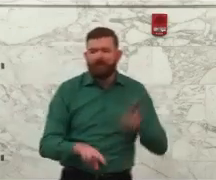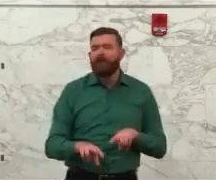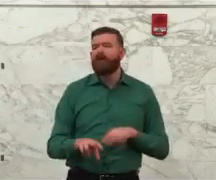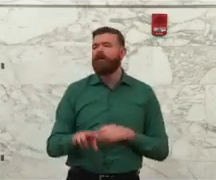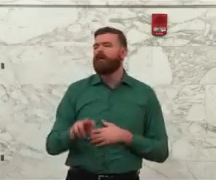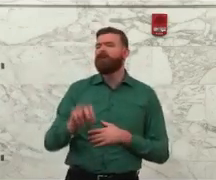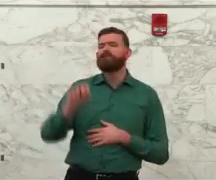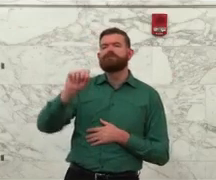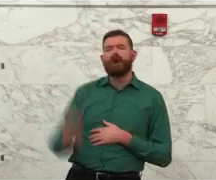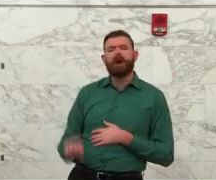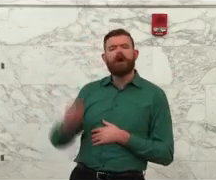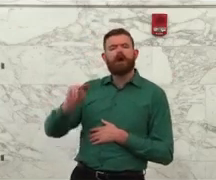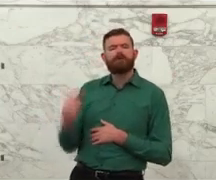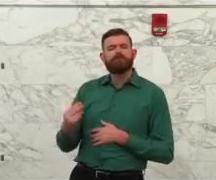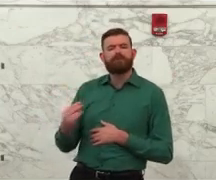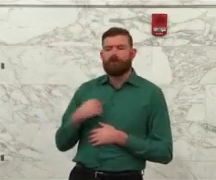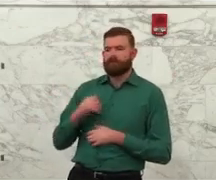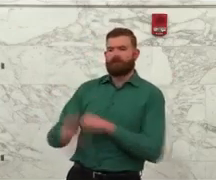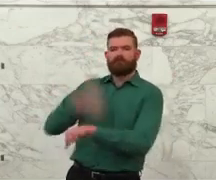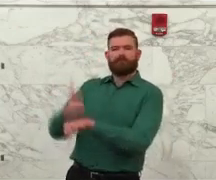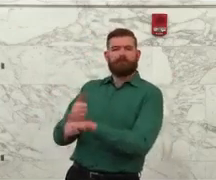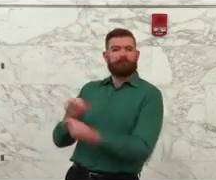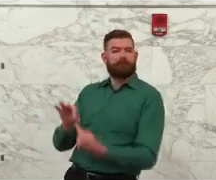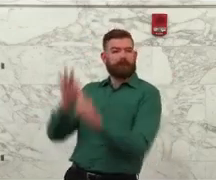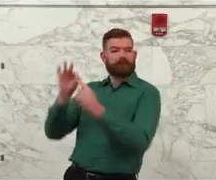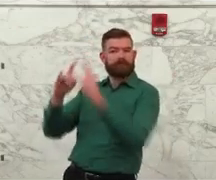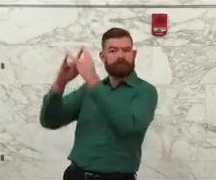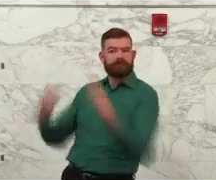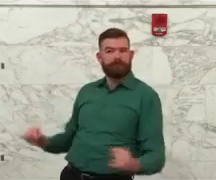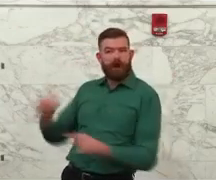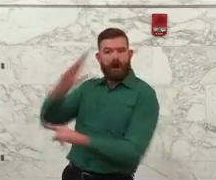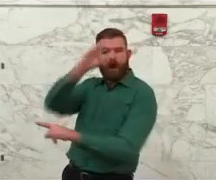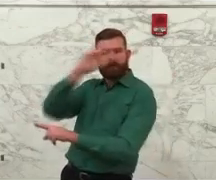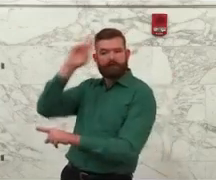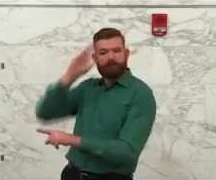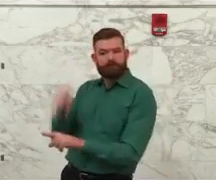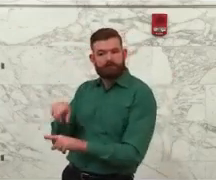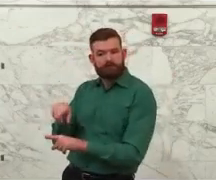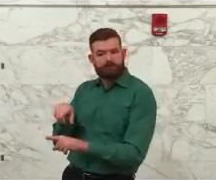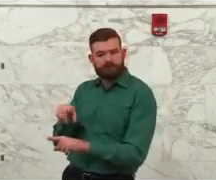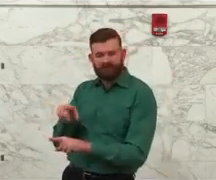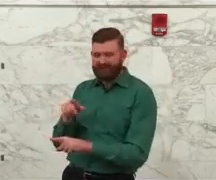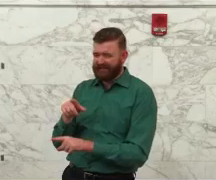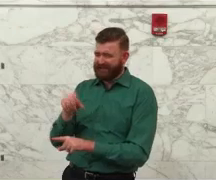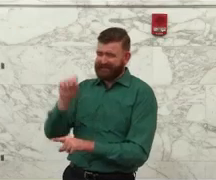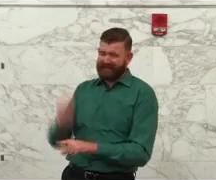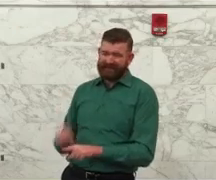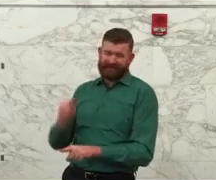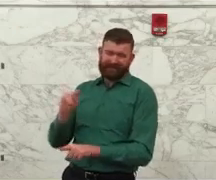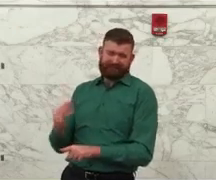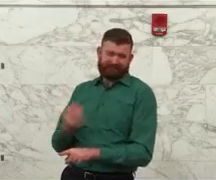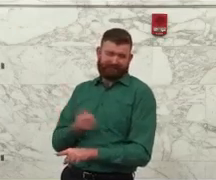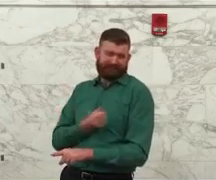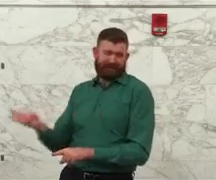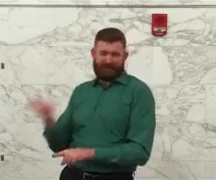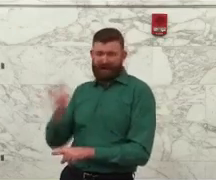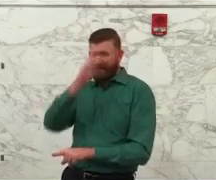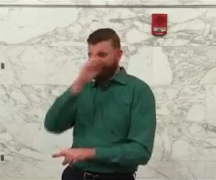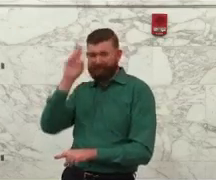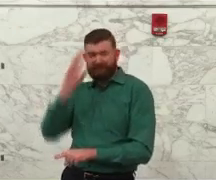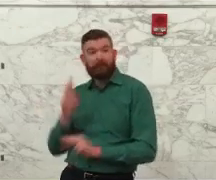is more limited than in the northern part of the state. We're also collecting information on long-term care